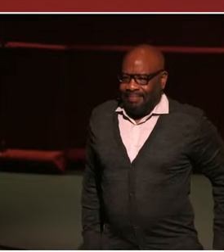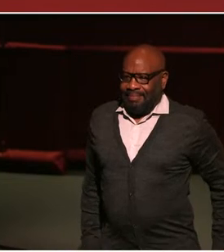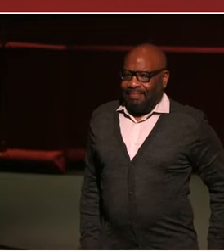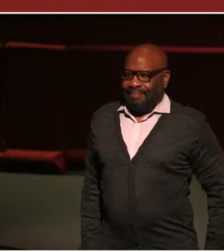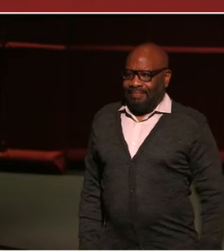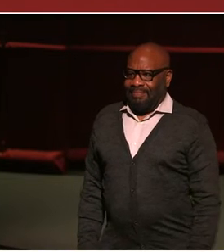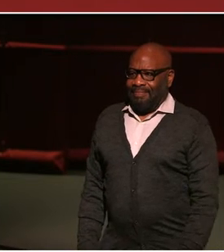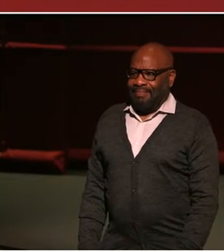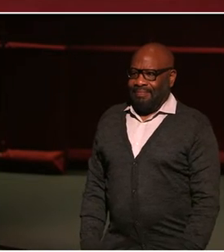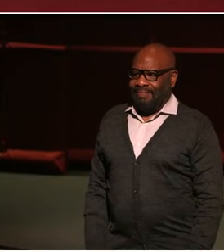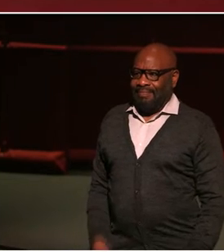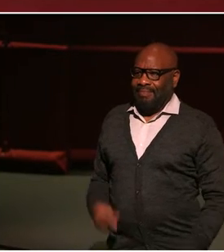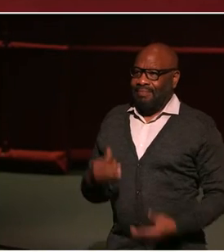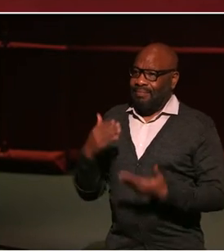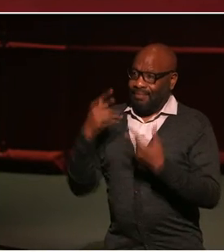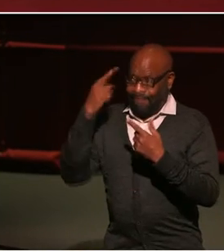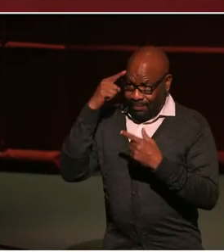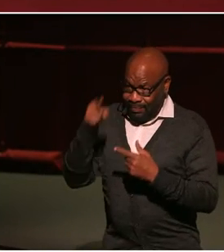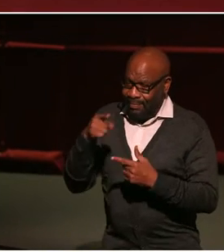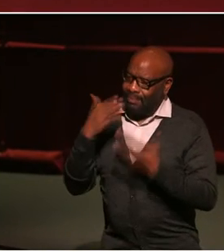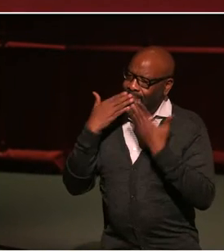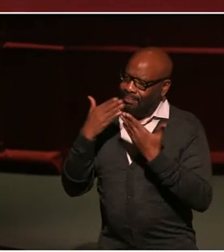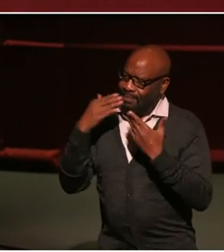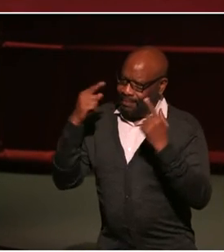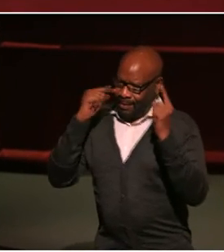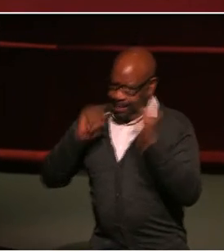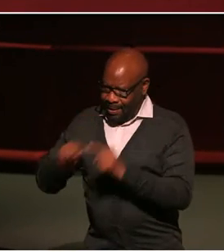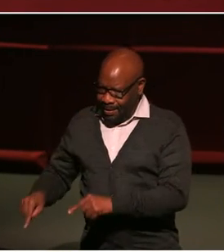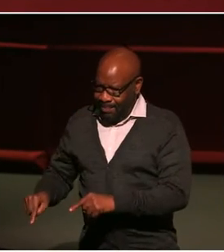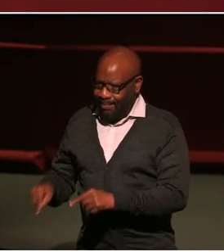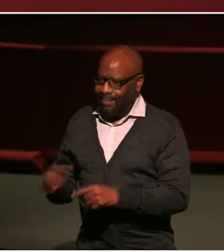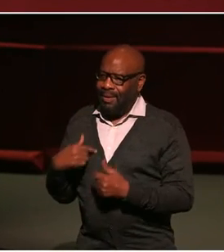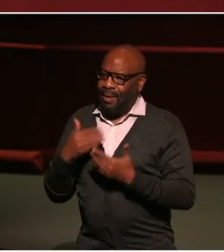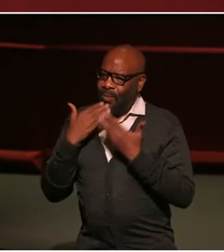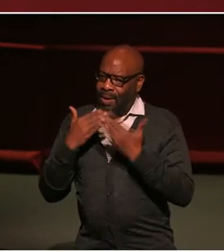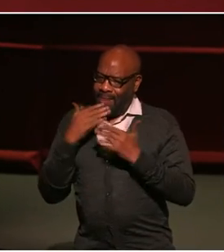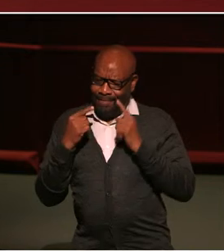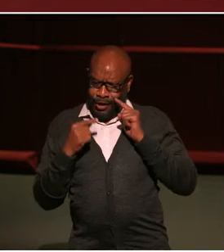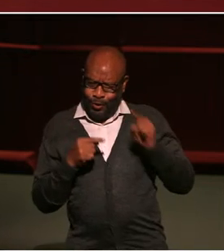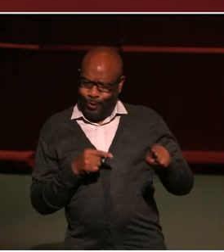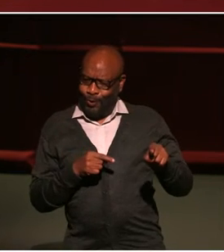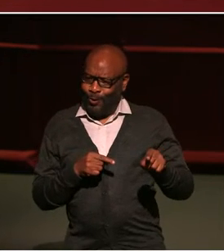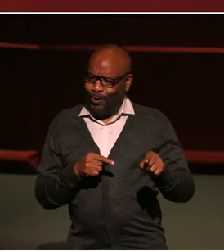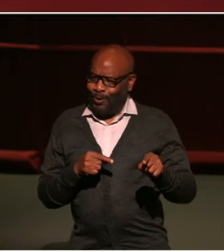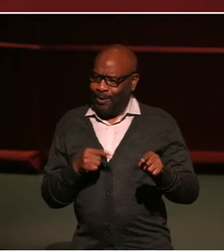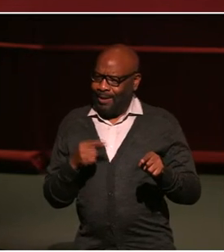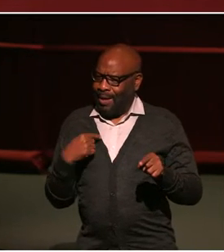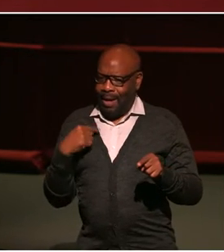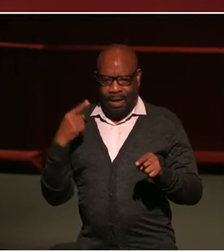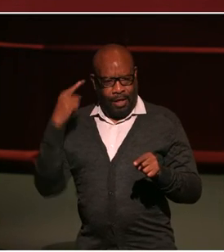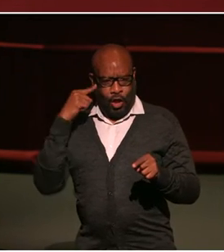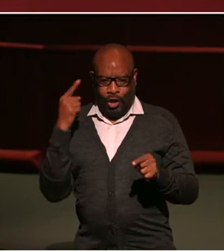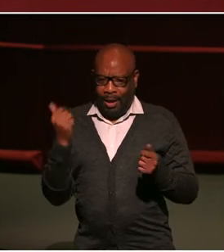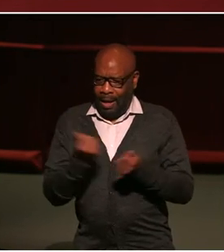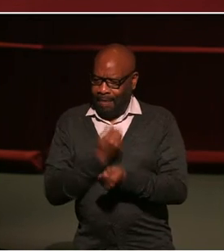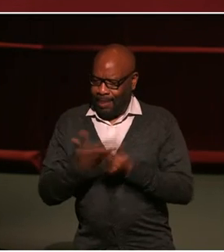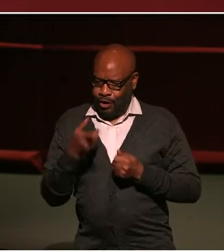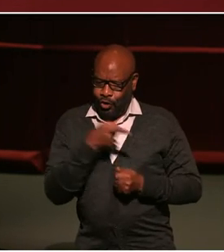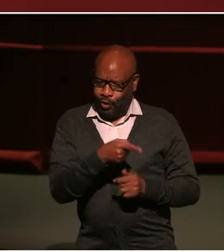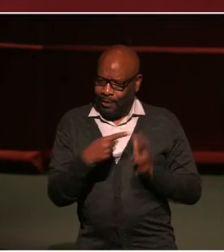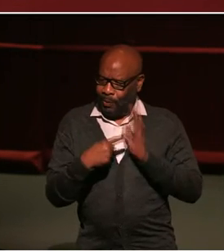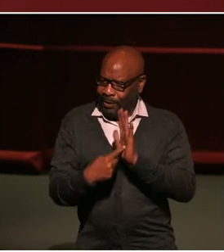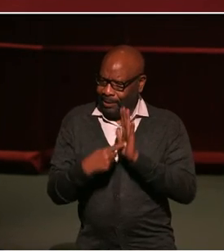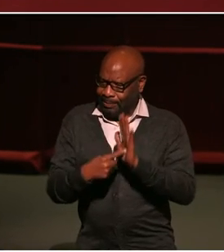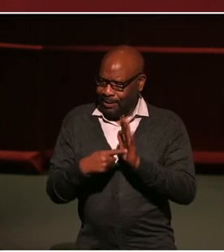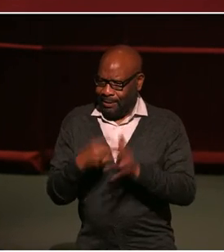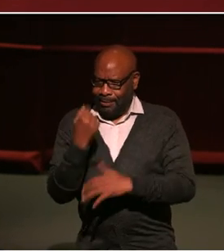Thank you for being here. We're so grateful for you and for everything that you stand for from going back almost 50